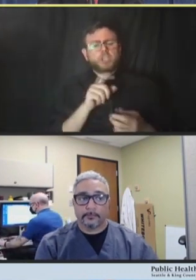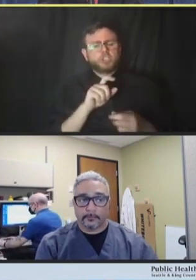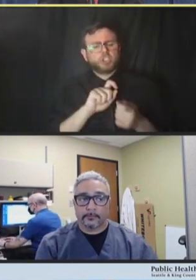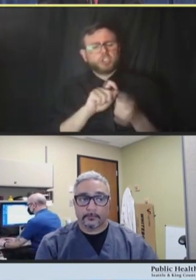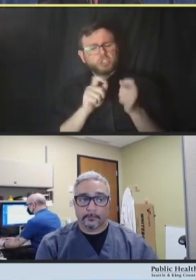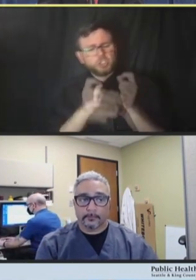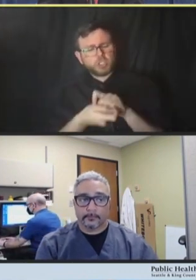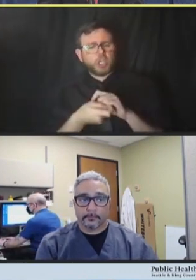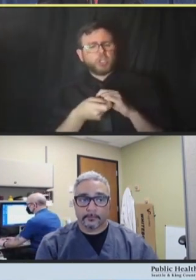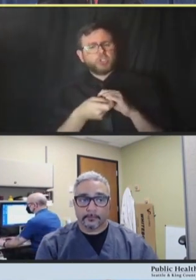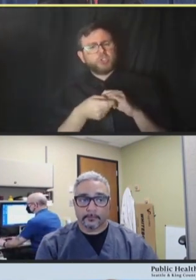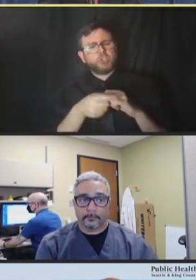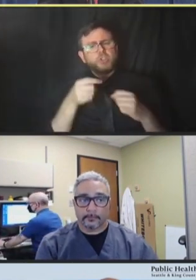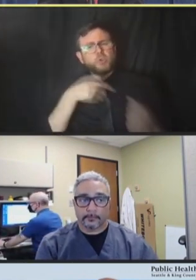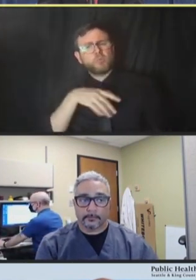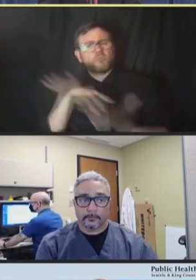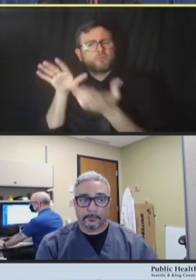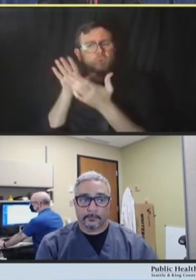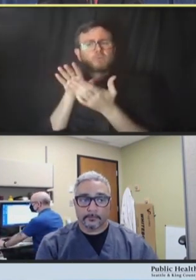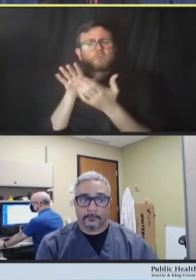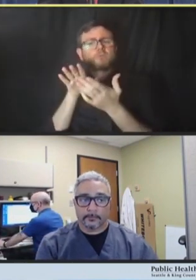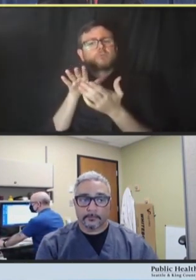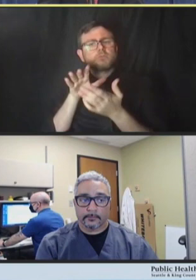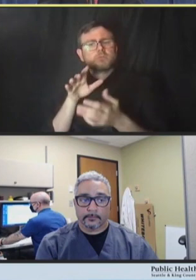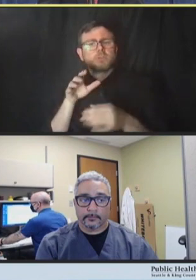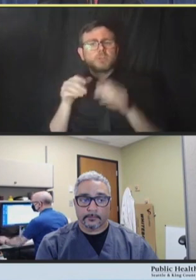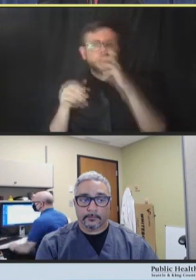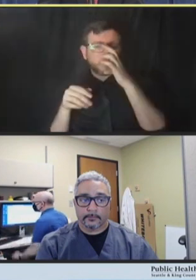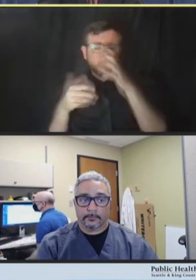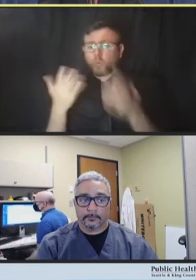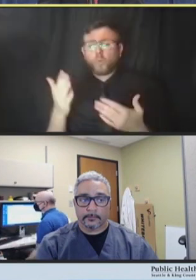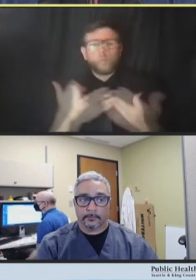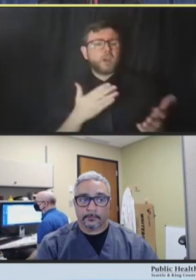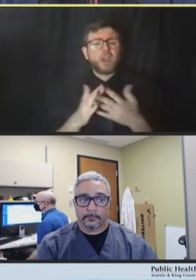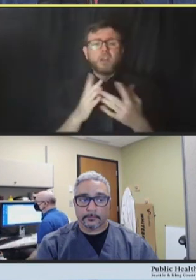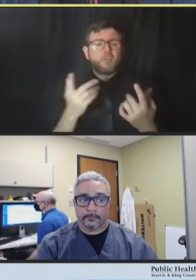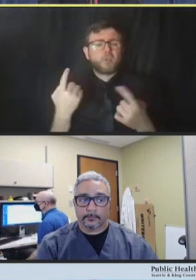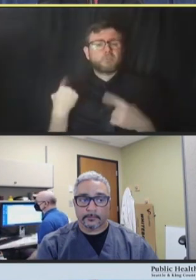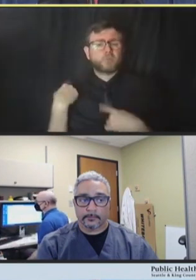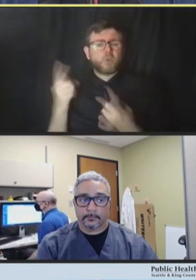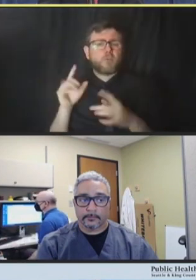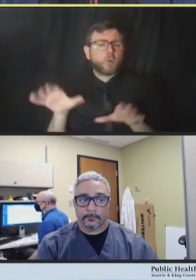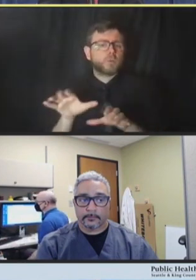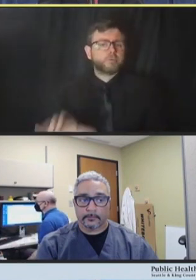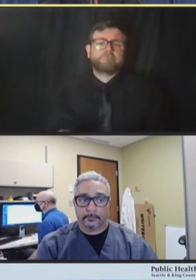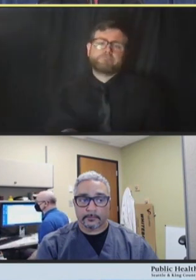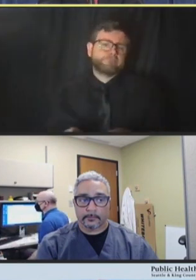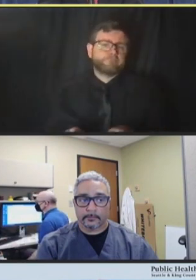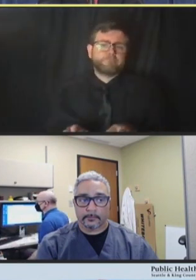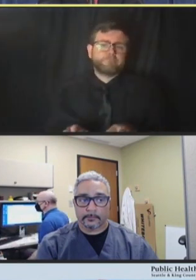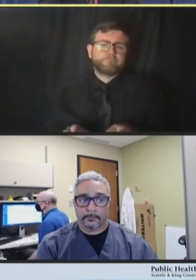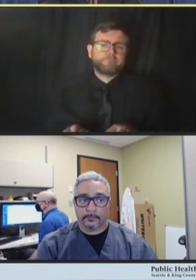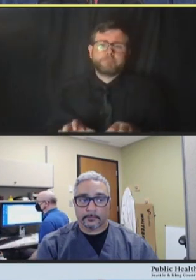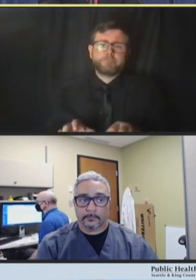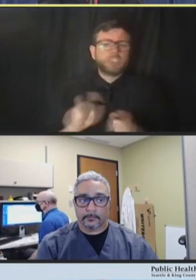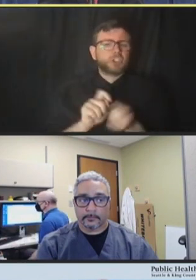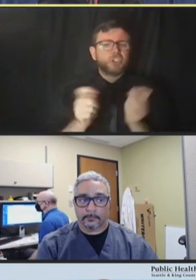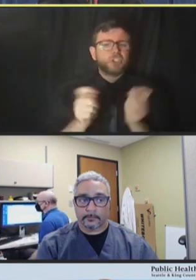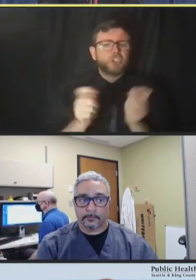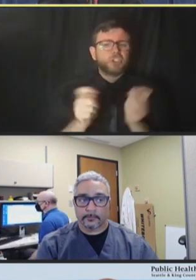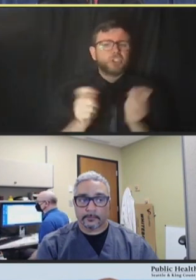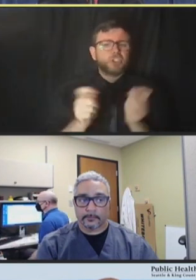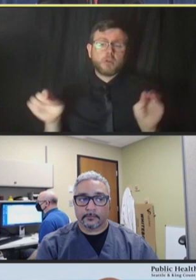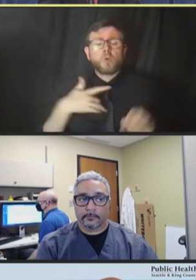necessary, because it's not whatever we've been doing to try to change this has not made a difference. And I think we have to acknowledge failure and think about